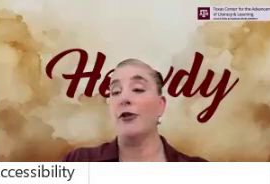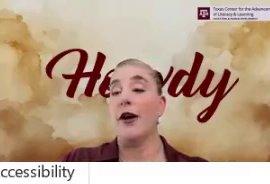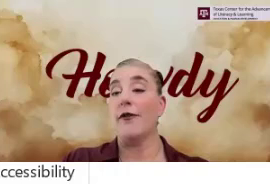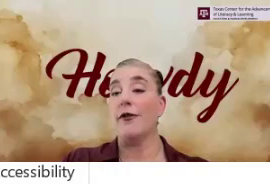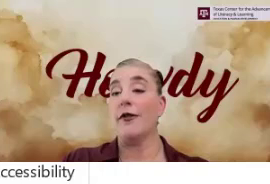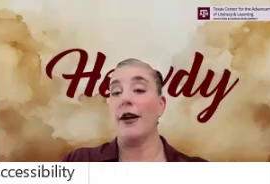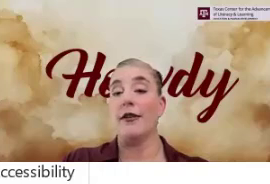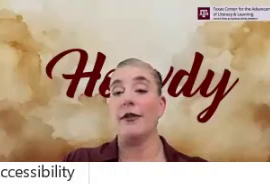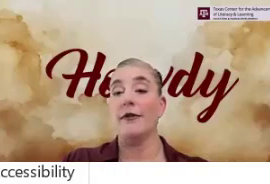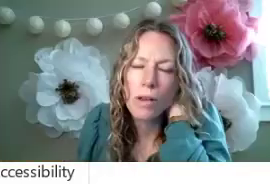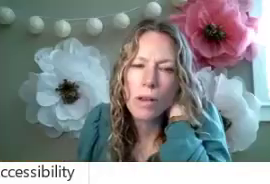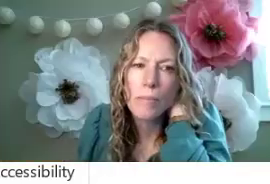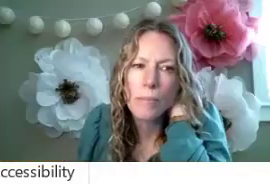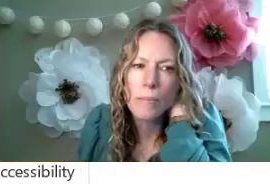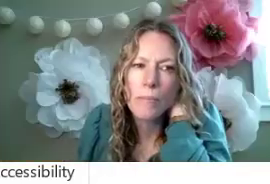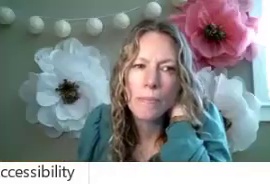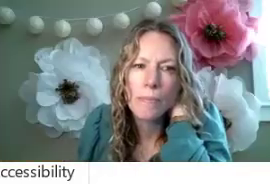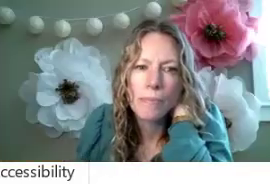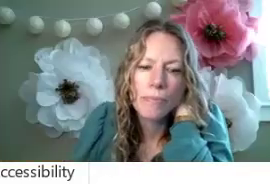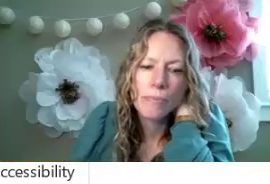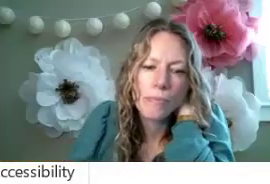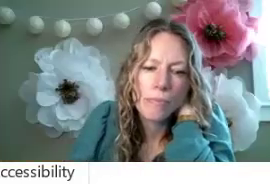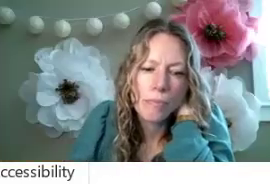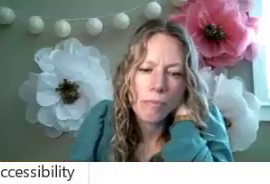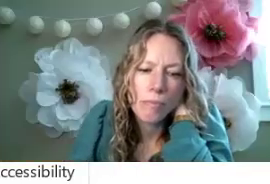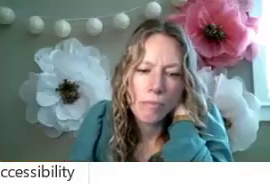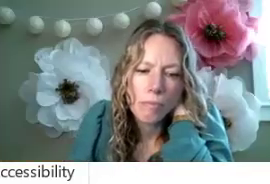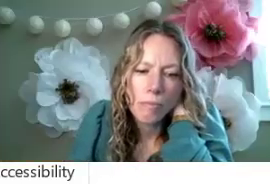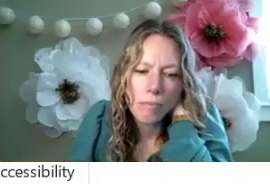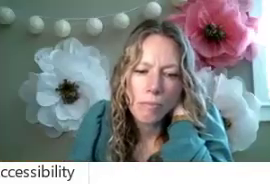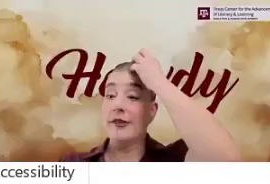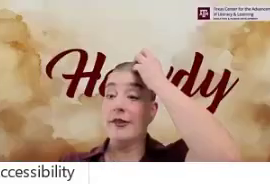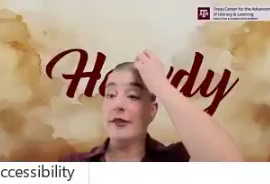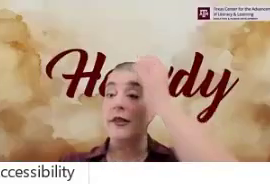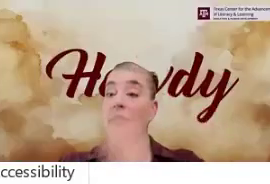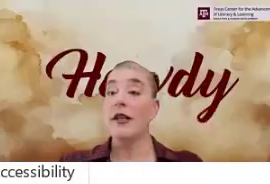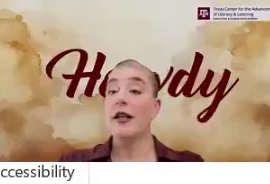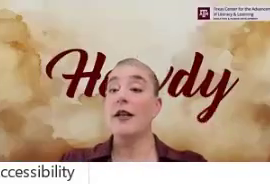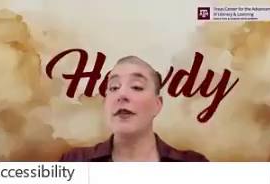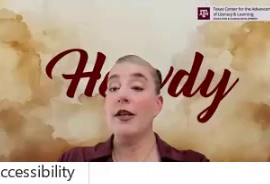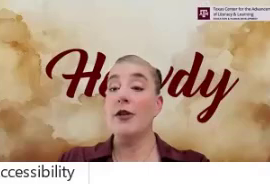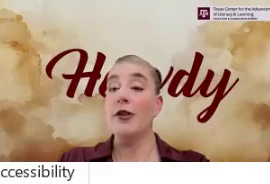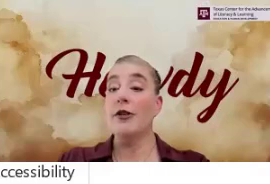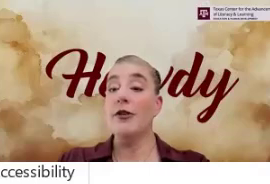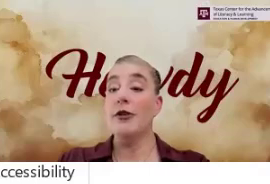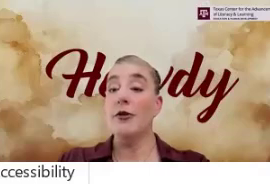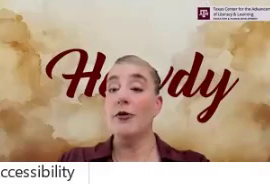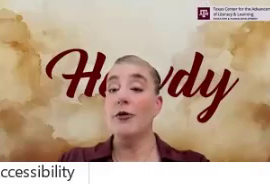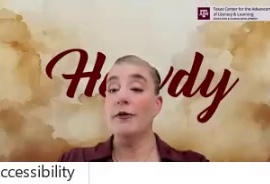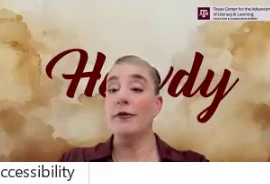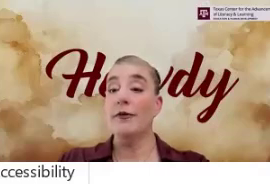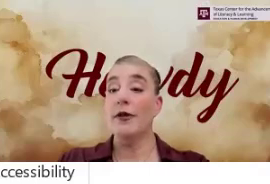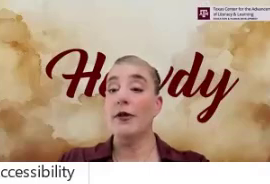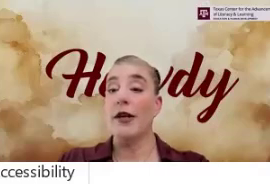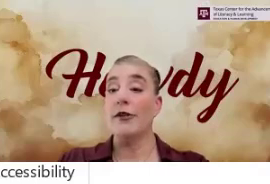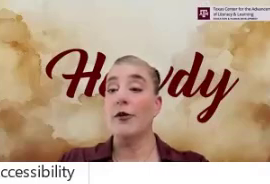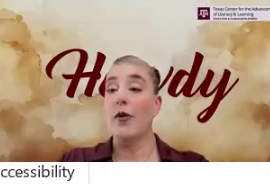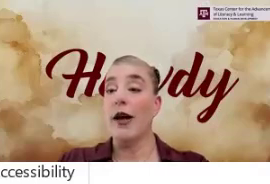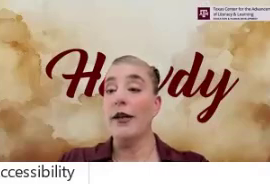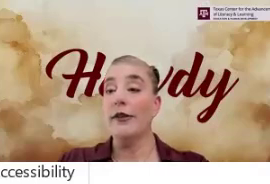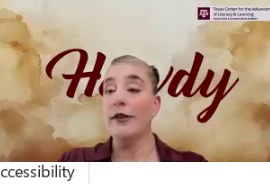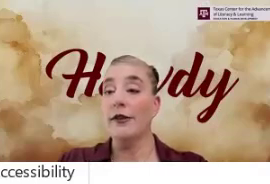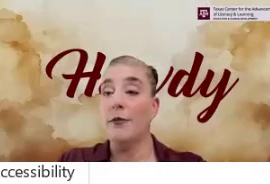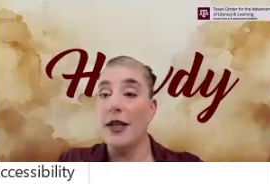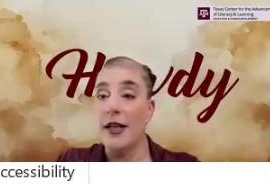read the picture after. Okay. Now, one of the things that you can do, okay,